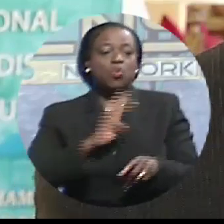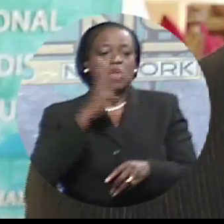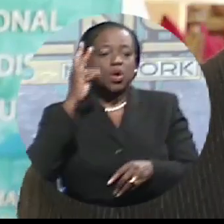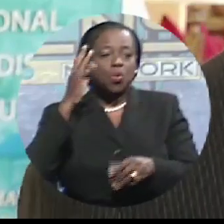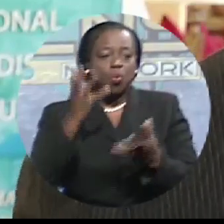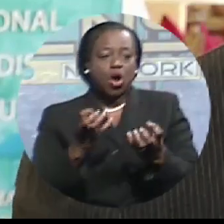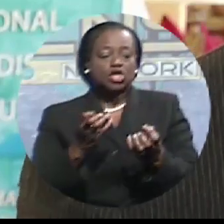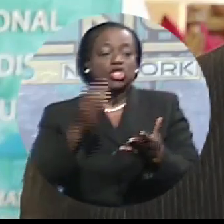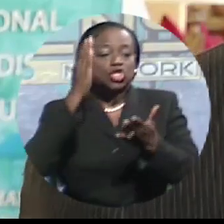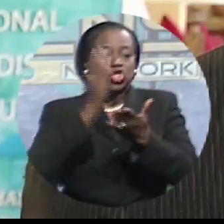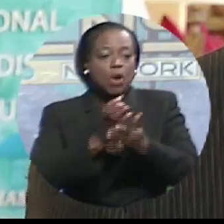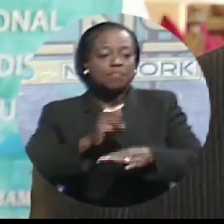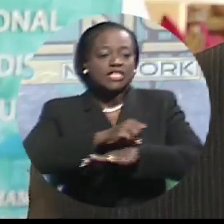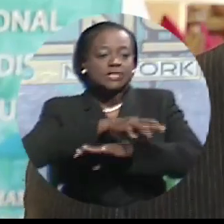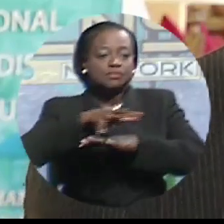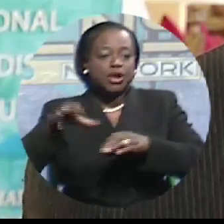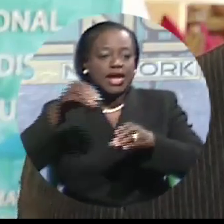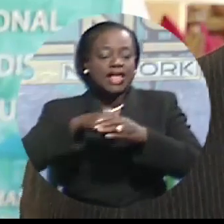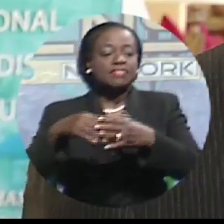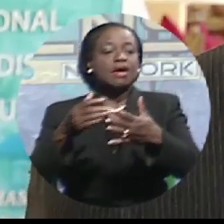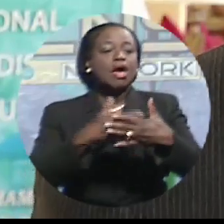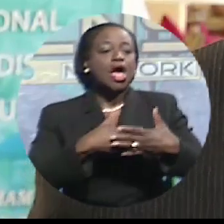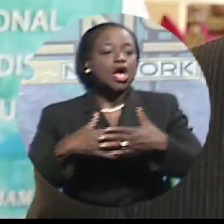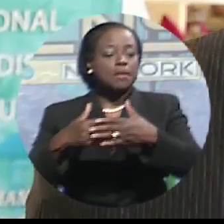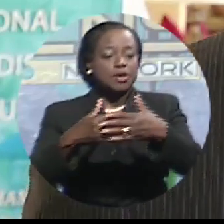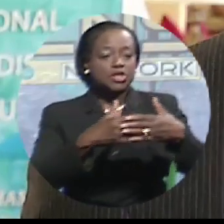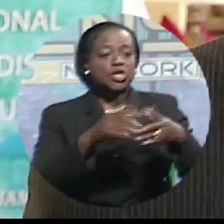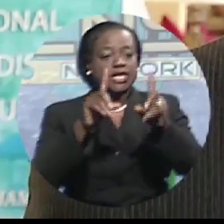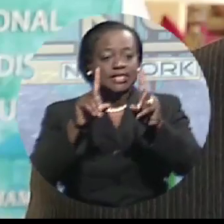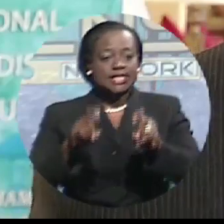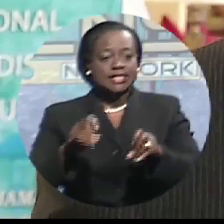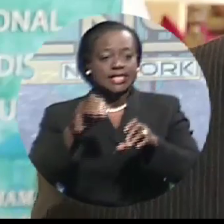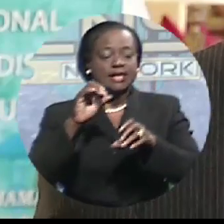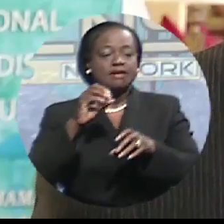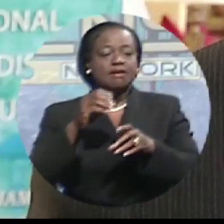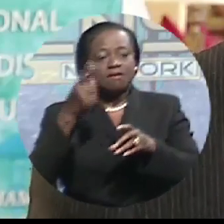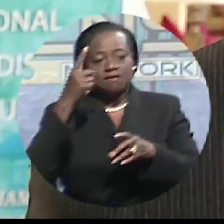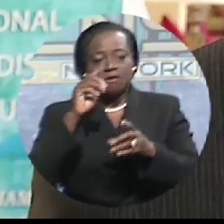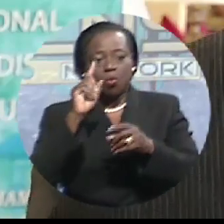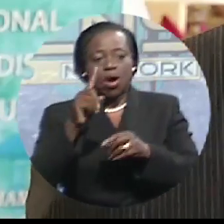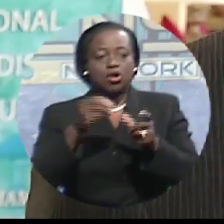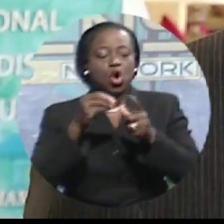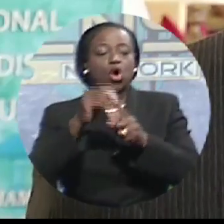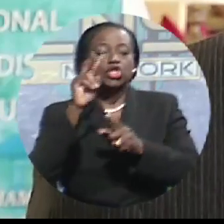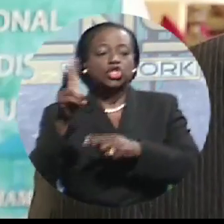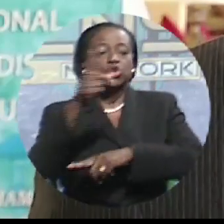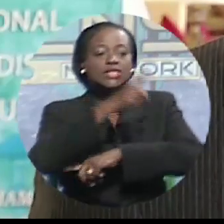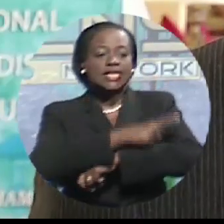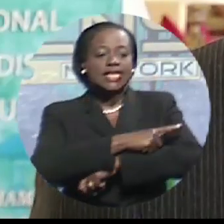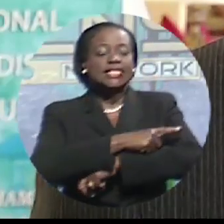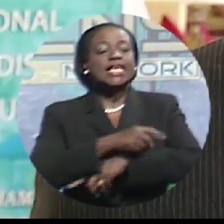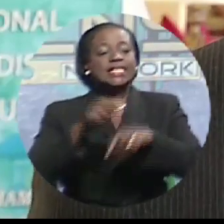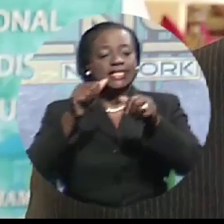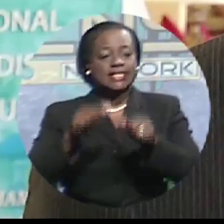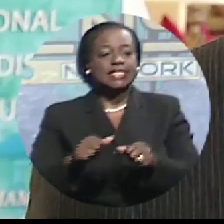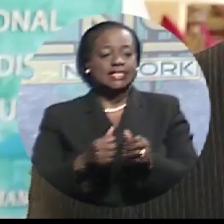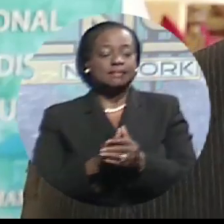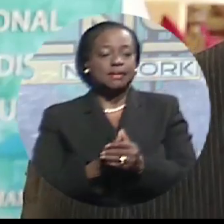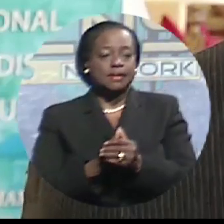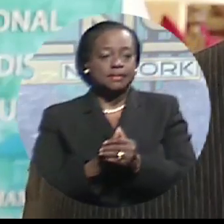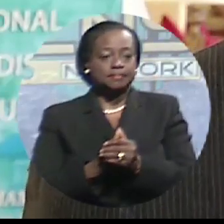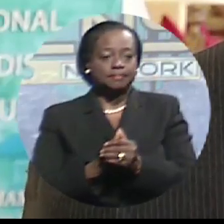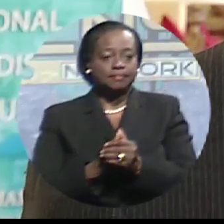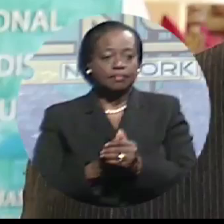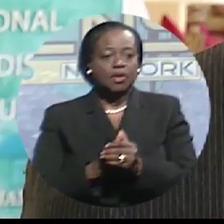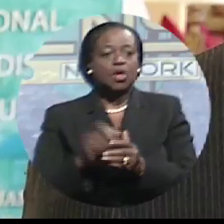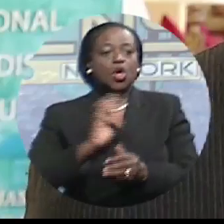prevent spread within those communities. So testing within a day or so is actually acceptable so that we know once we have a case that's picked up, we know we